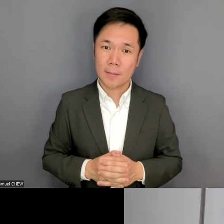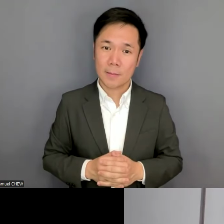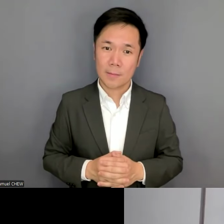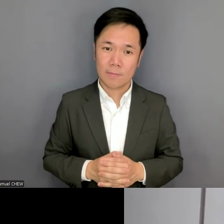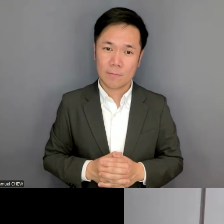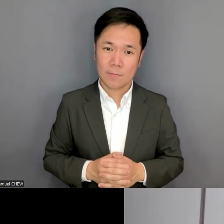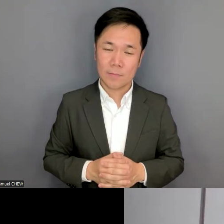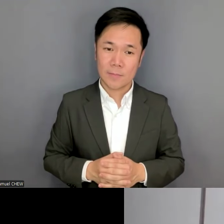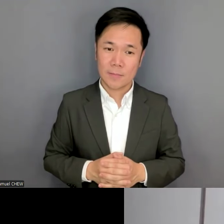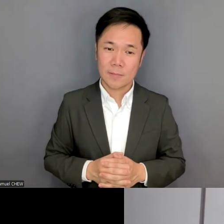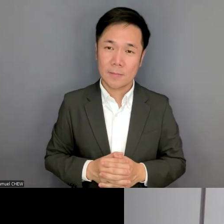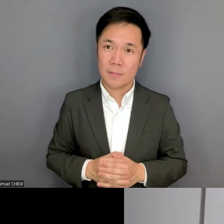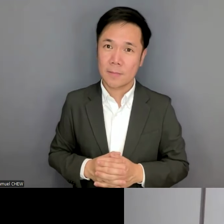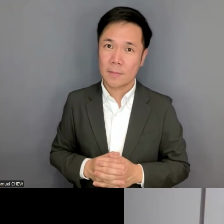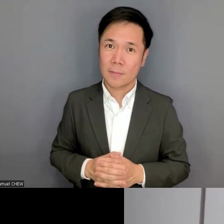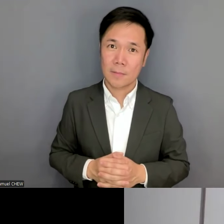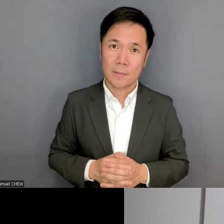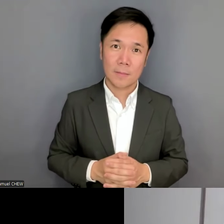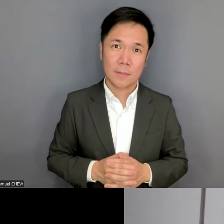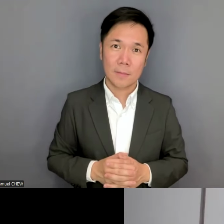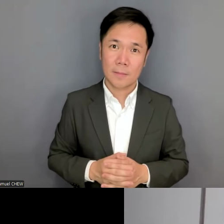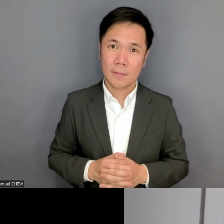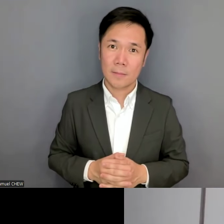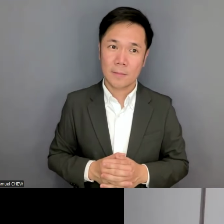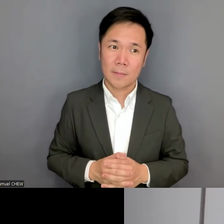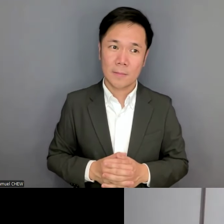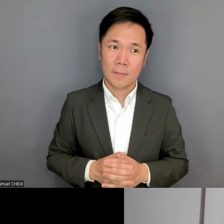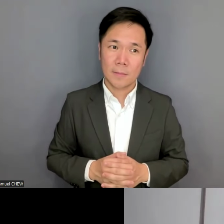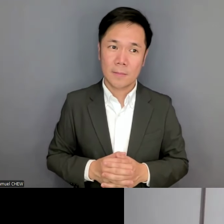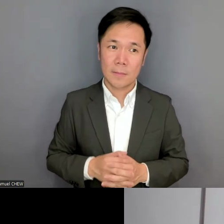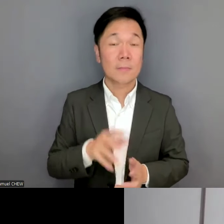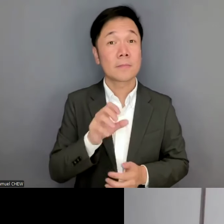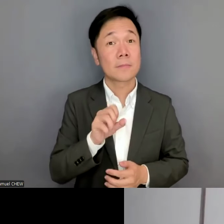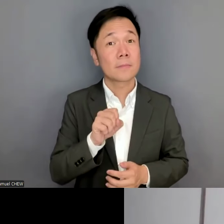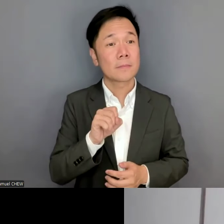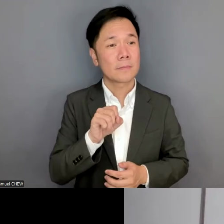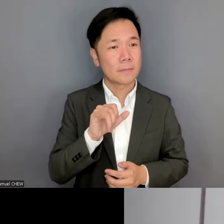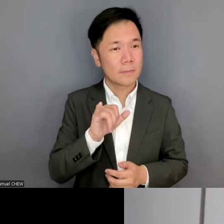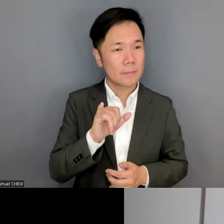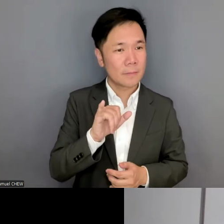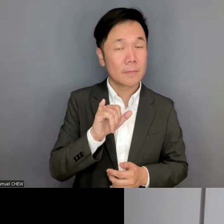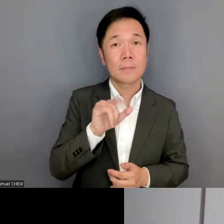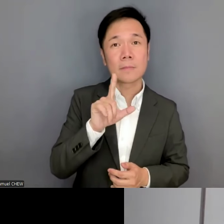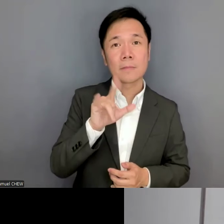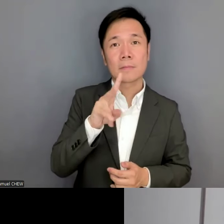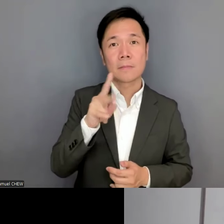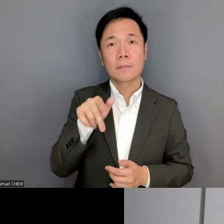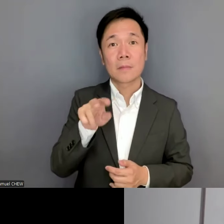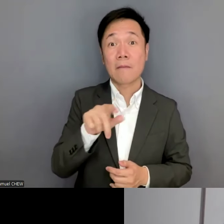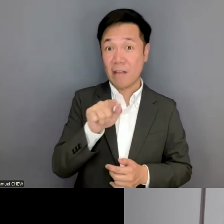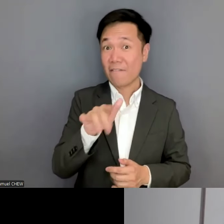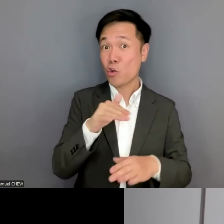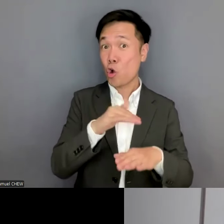Just maybe to mention that what Sylvan has been explaining is that we did a call to action